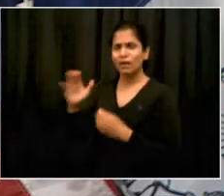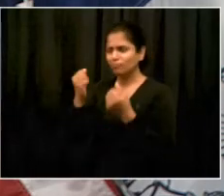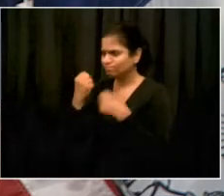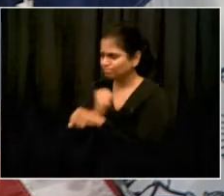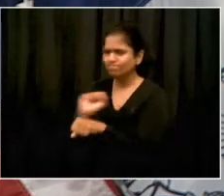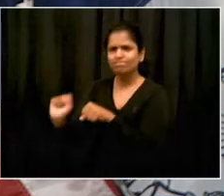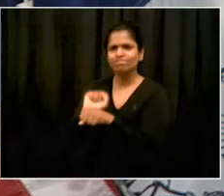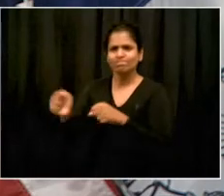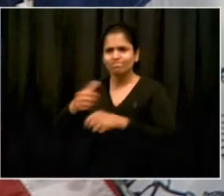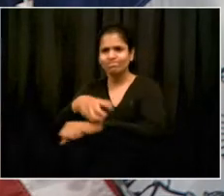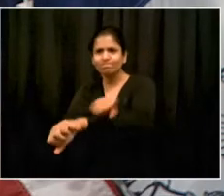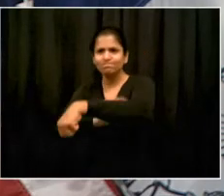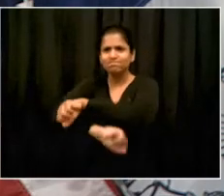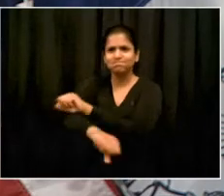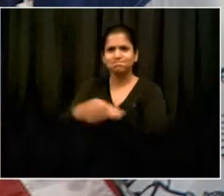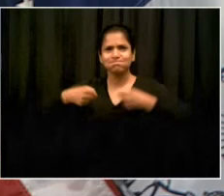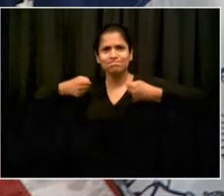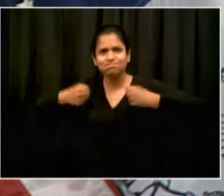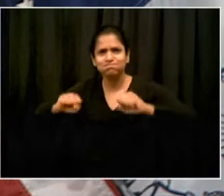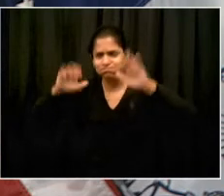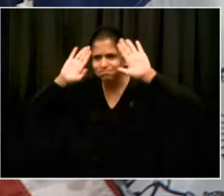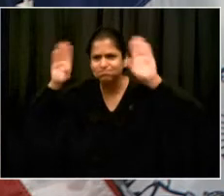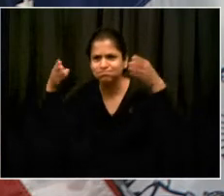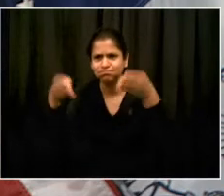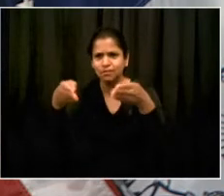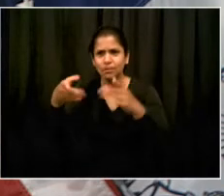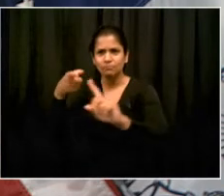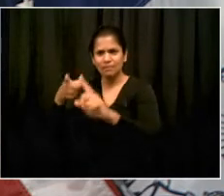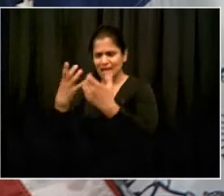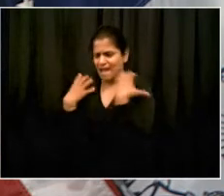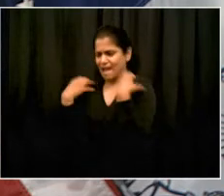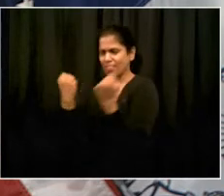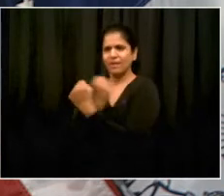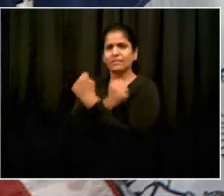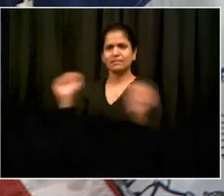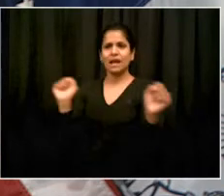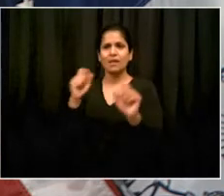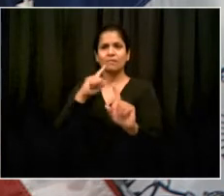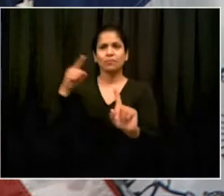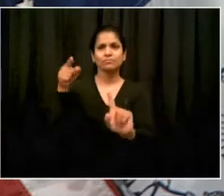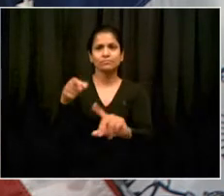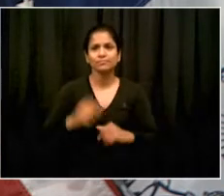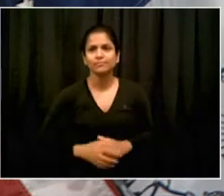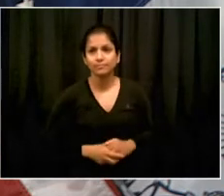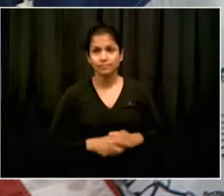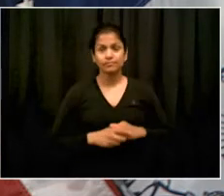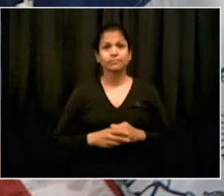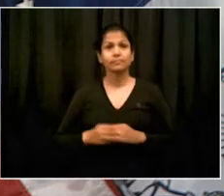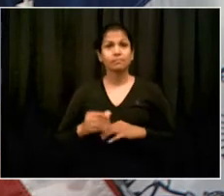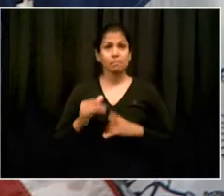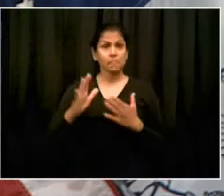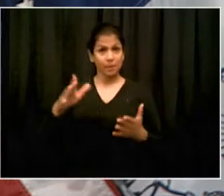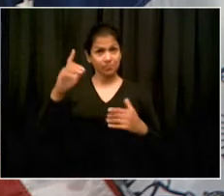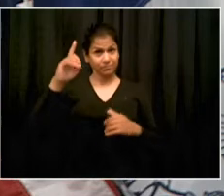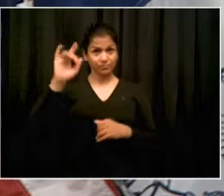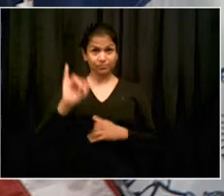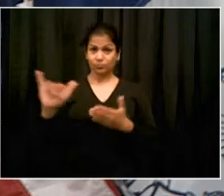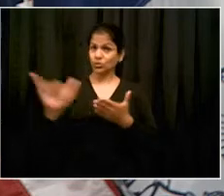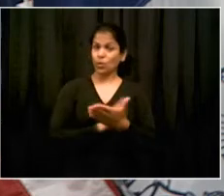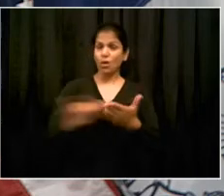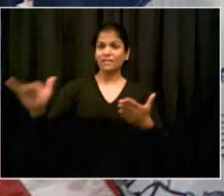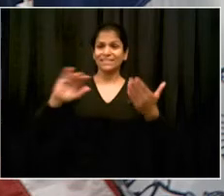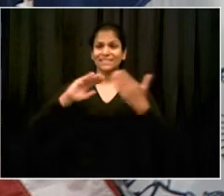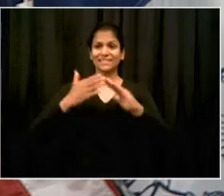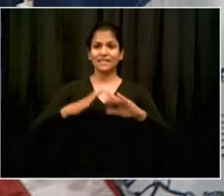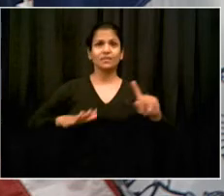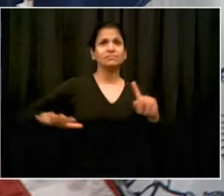And obviously, our kids are there to get a good education. And the best education happens in person. But we know because of a